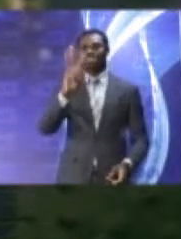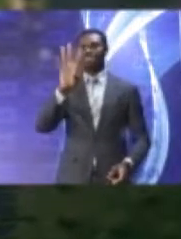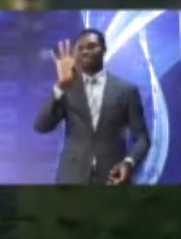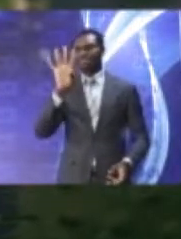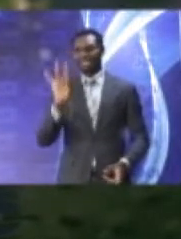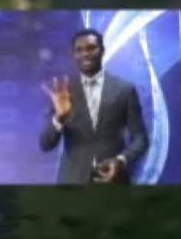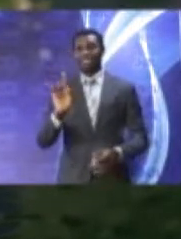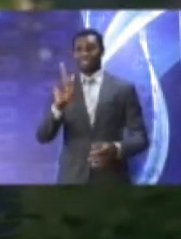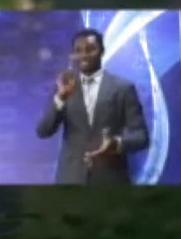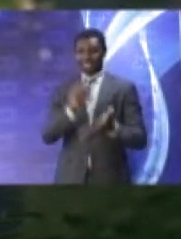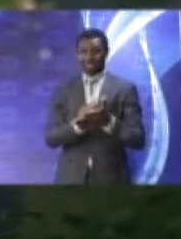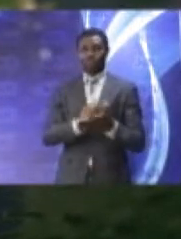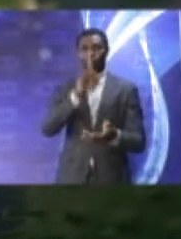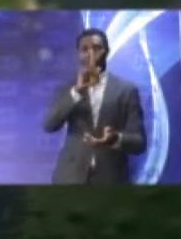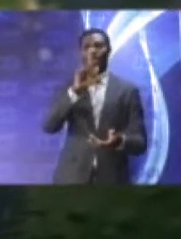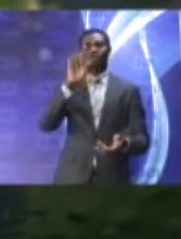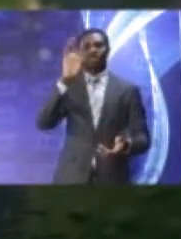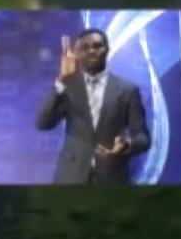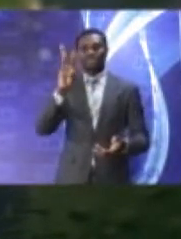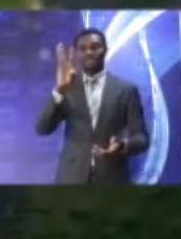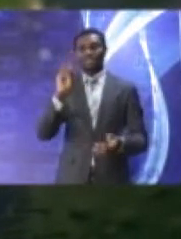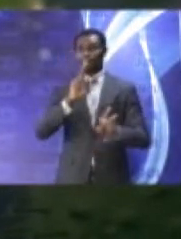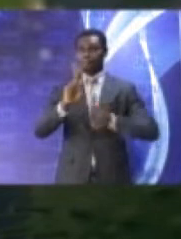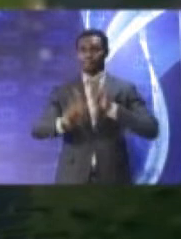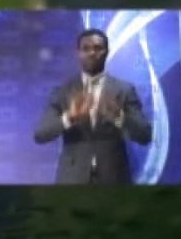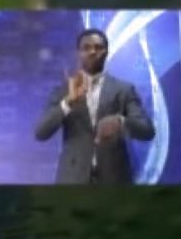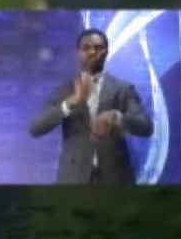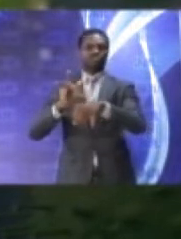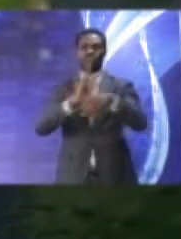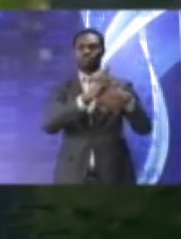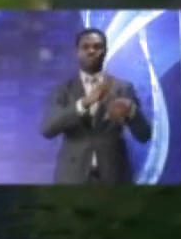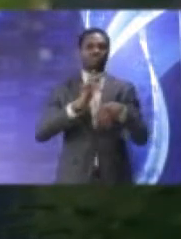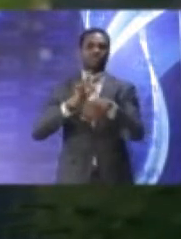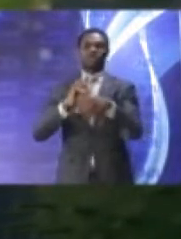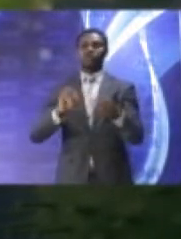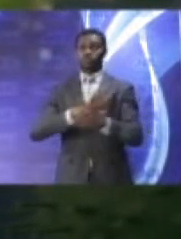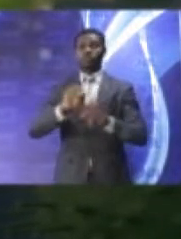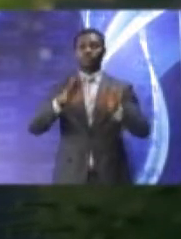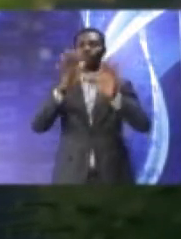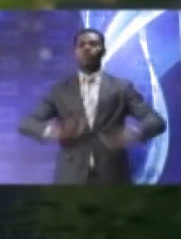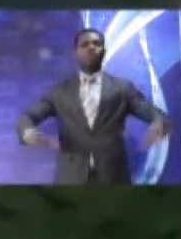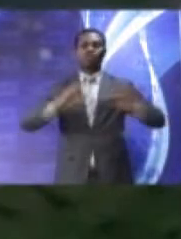8,160,996 persons have been infected with coronavirus globally.